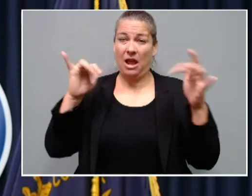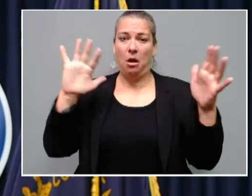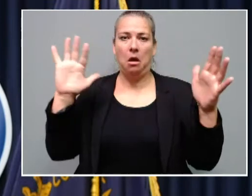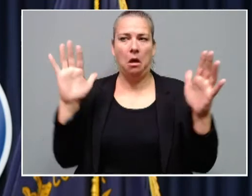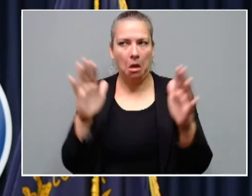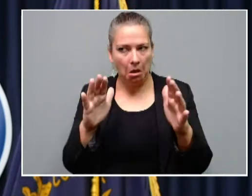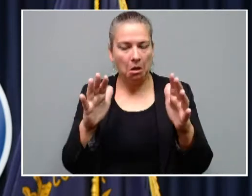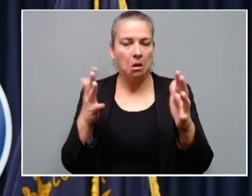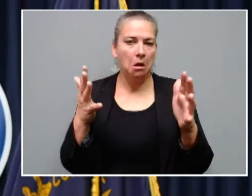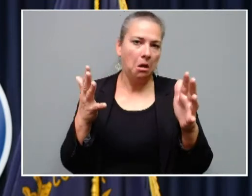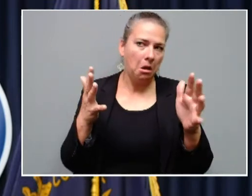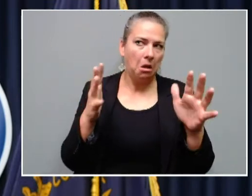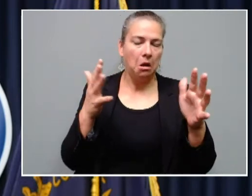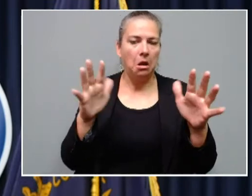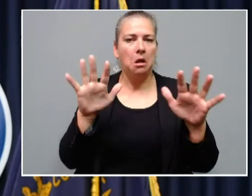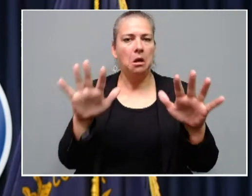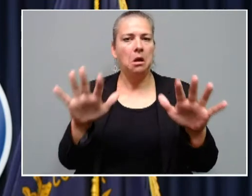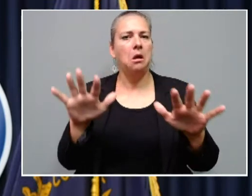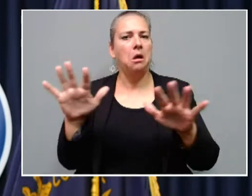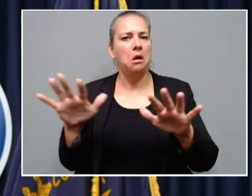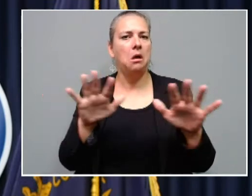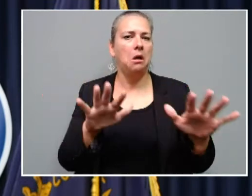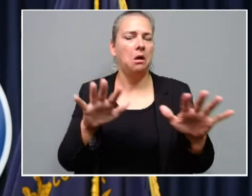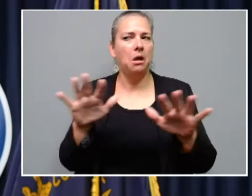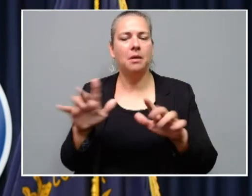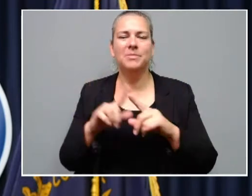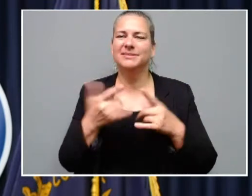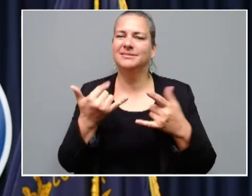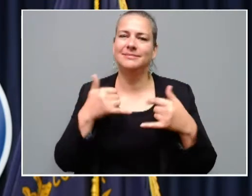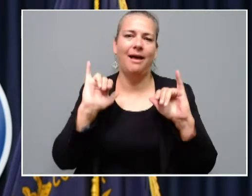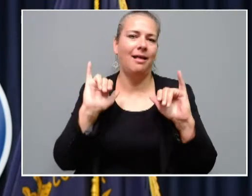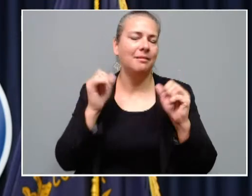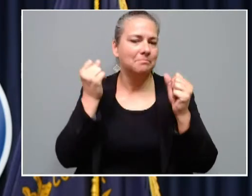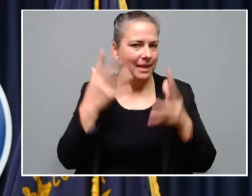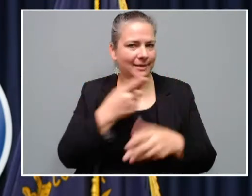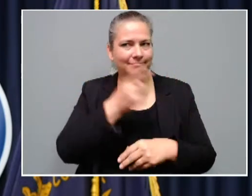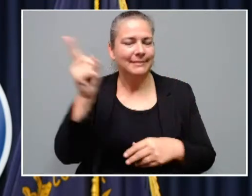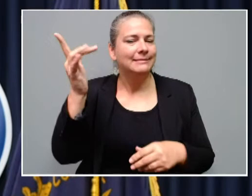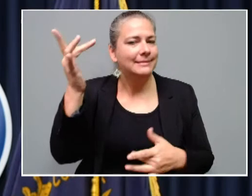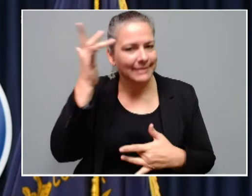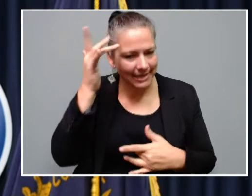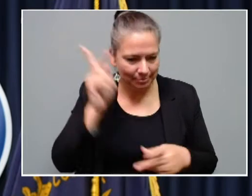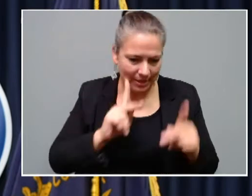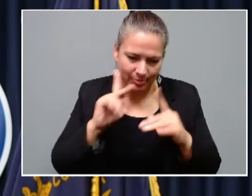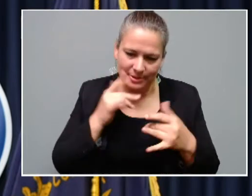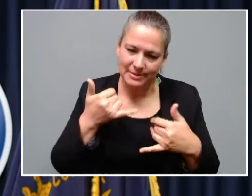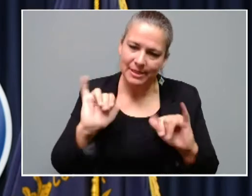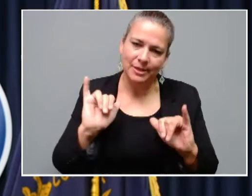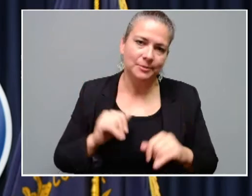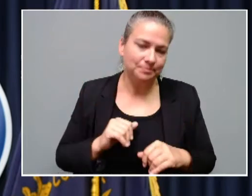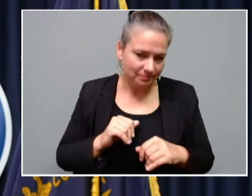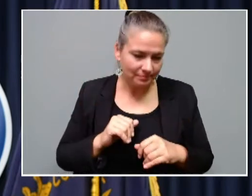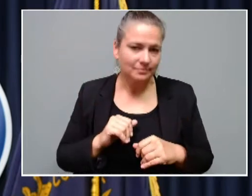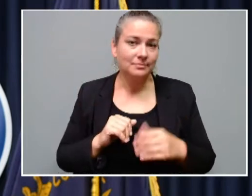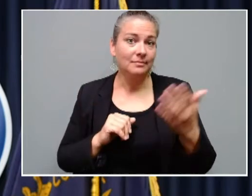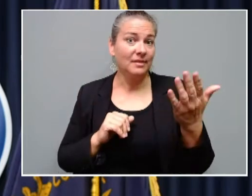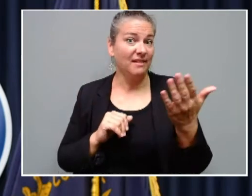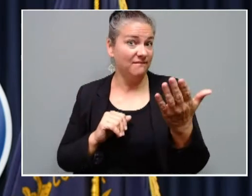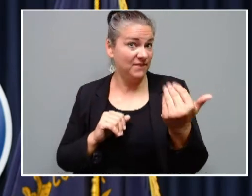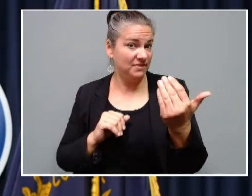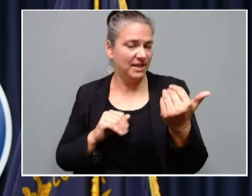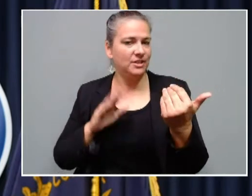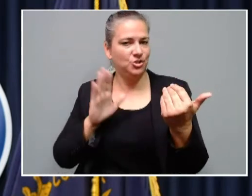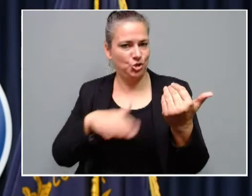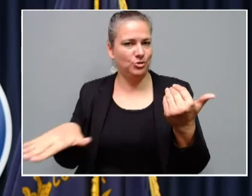are easing, but still have a number of sick folks out there, including 15 confirmed kids in the